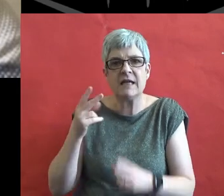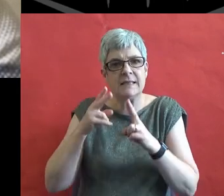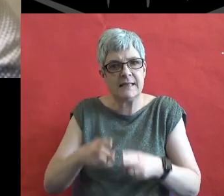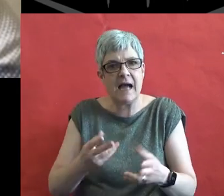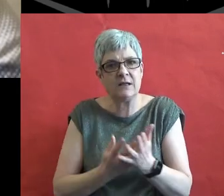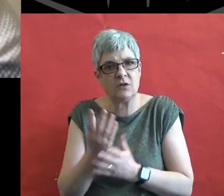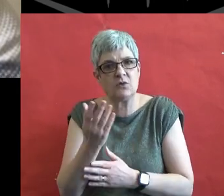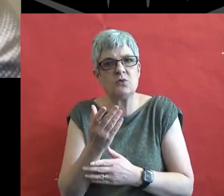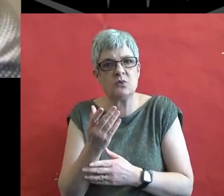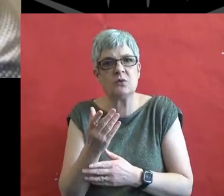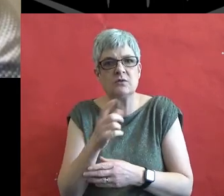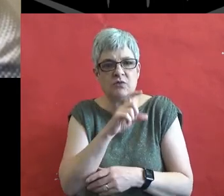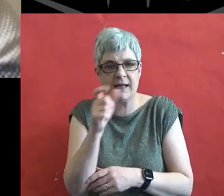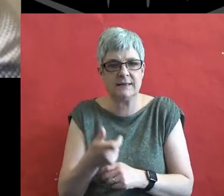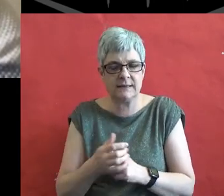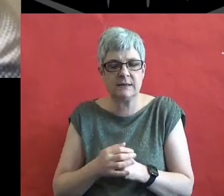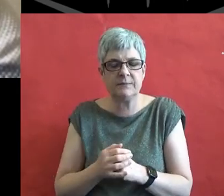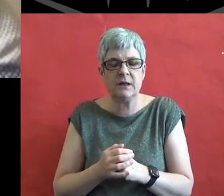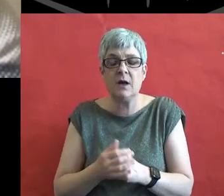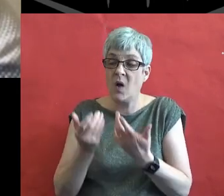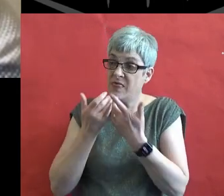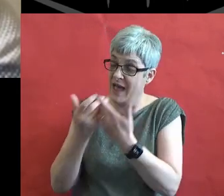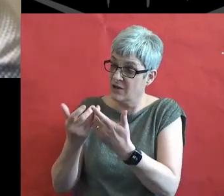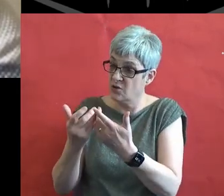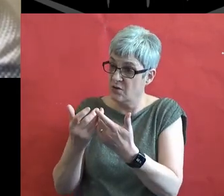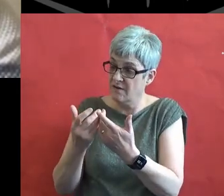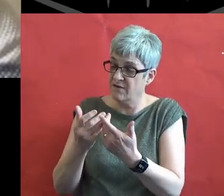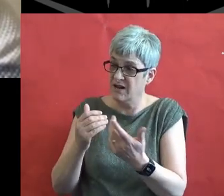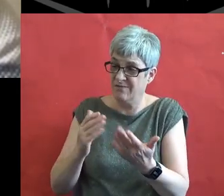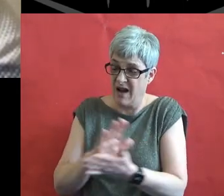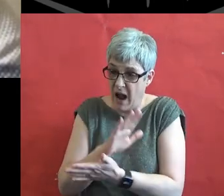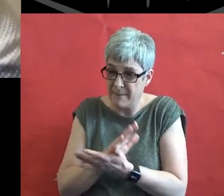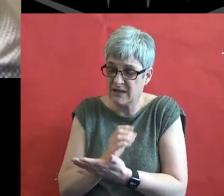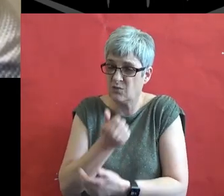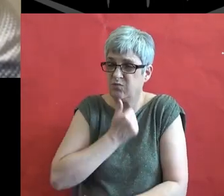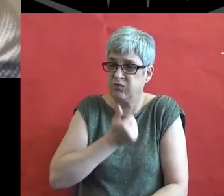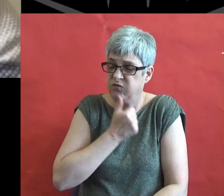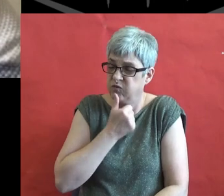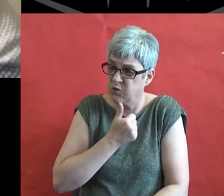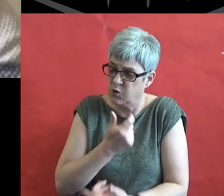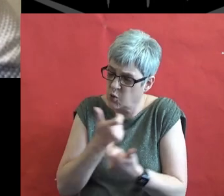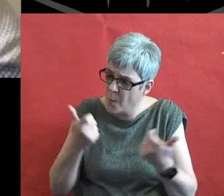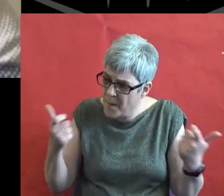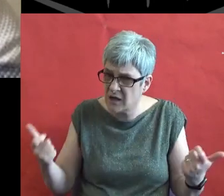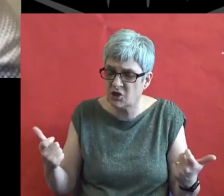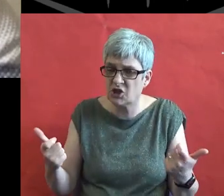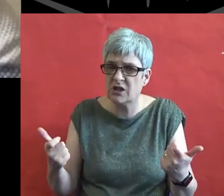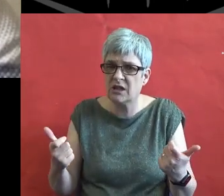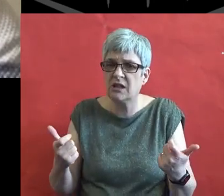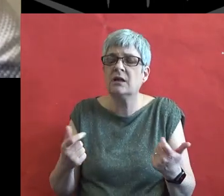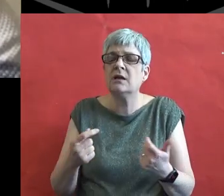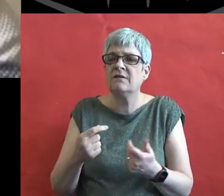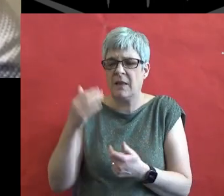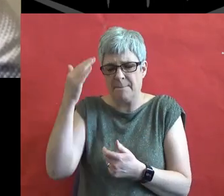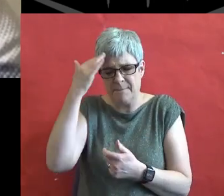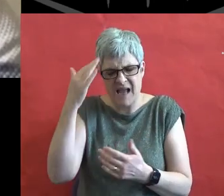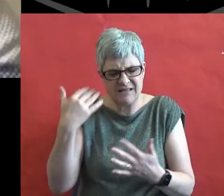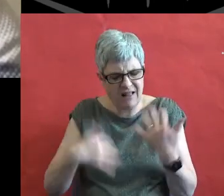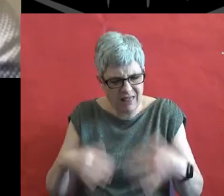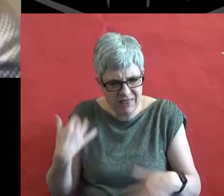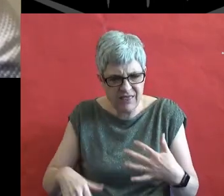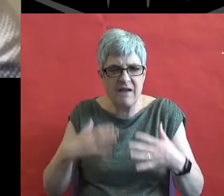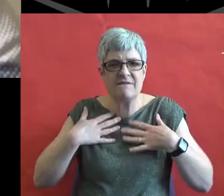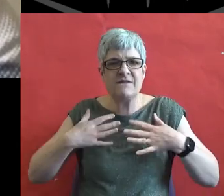Christ. We thank you for being willing to endure so much for our sakes, to face the mental agony, the physical